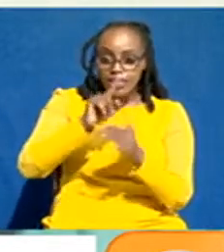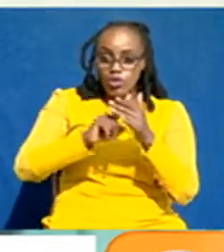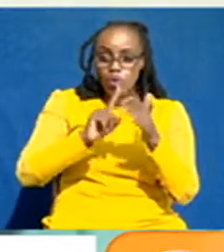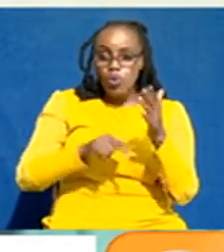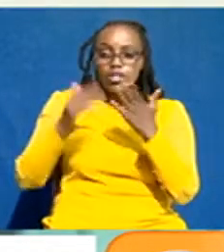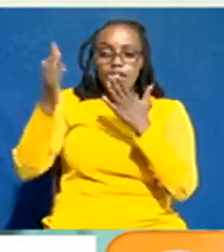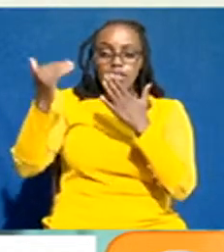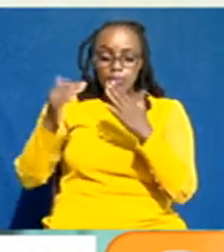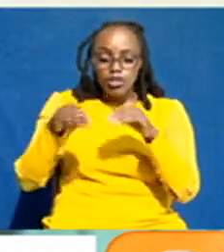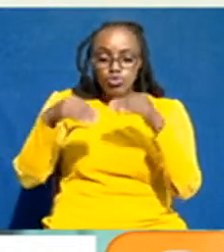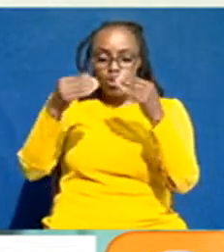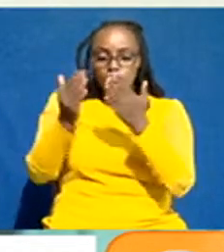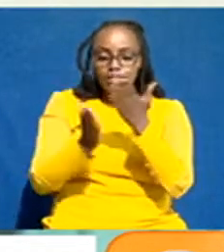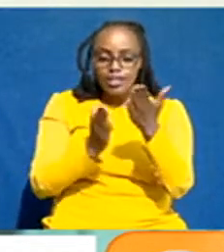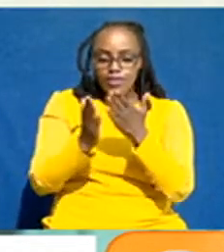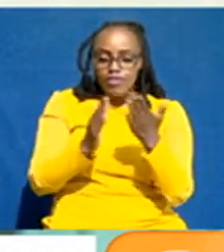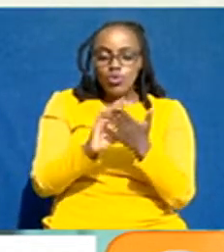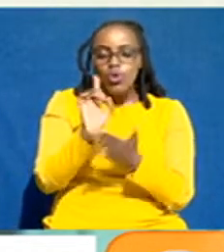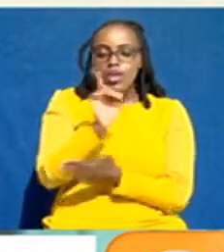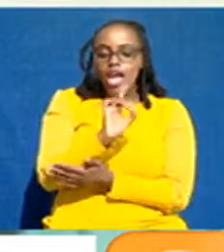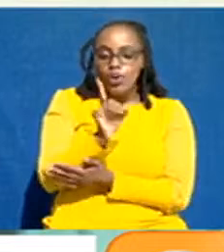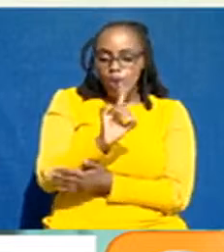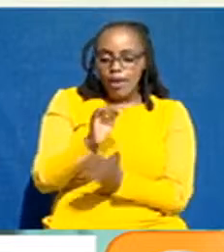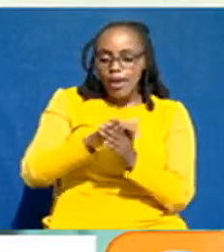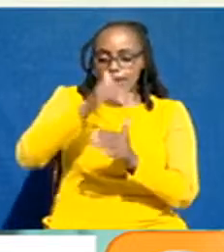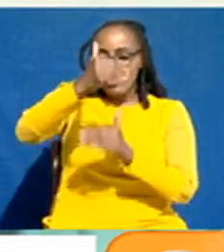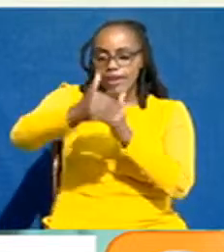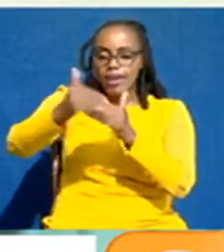serve Nairobi Metropolitan Region